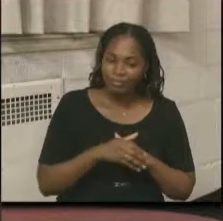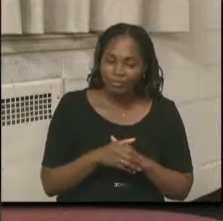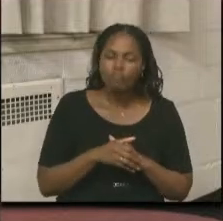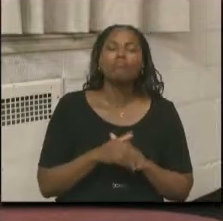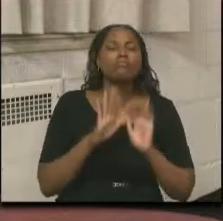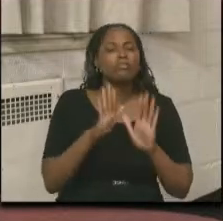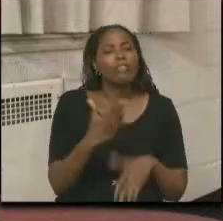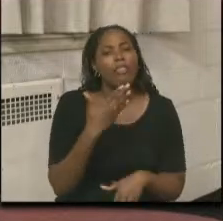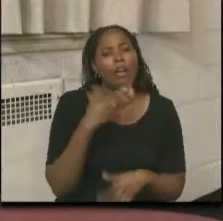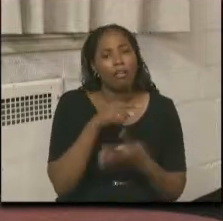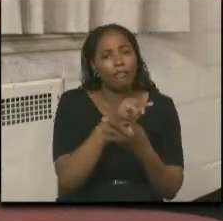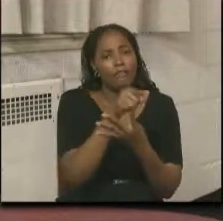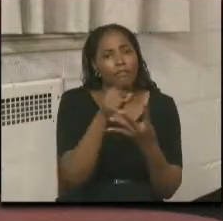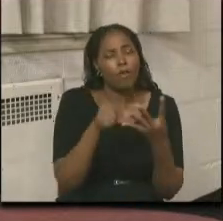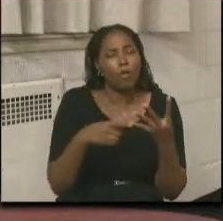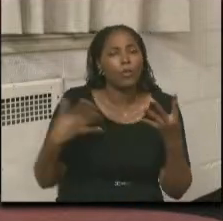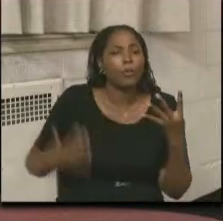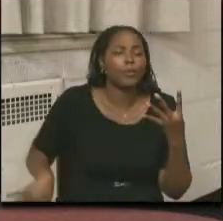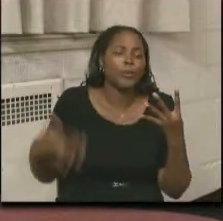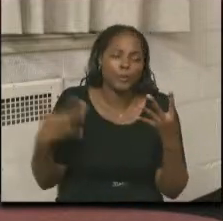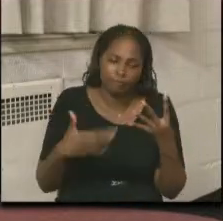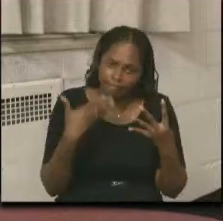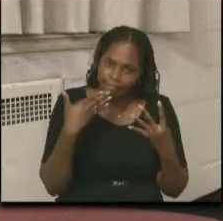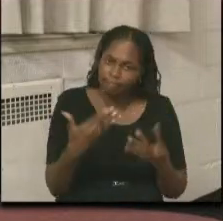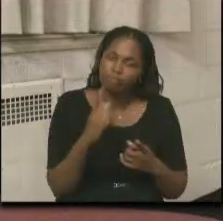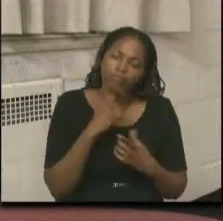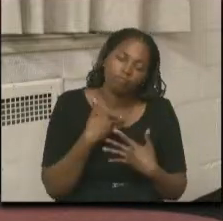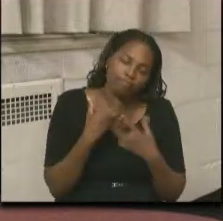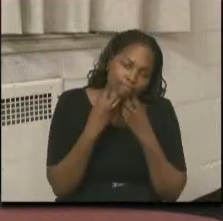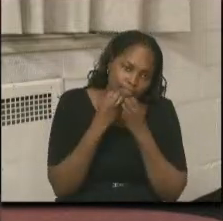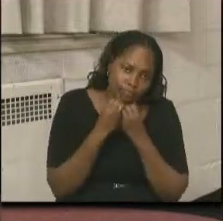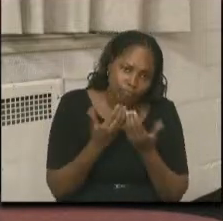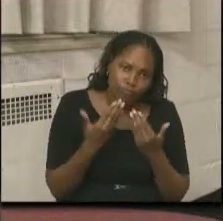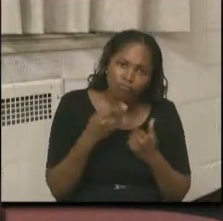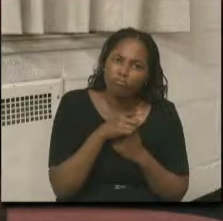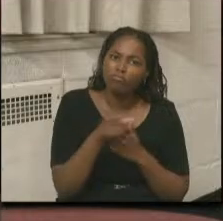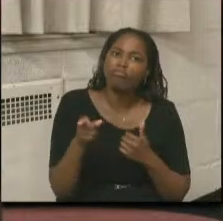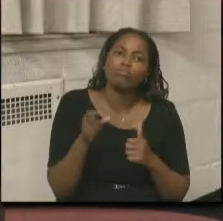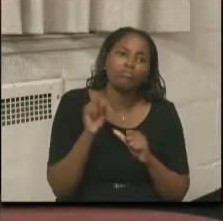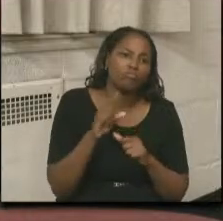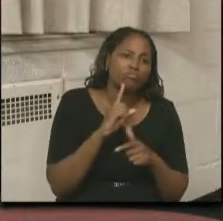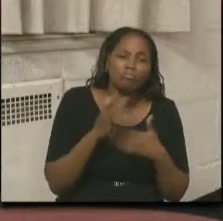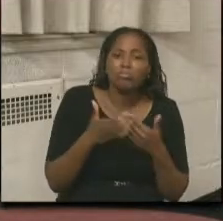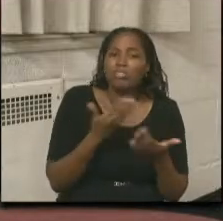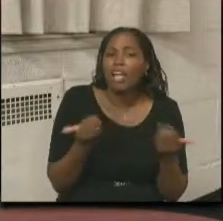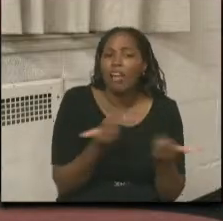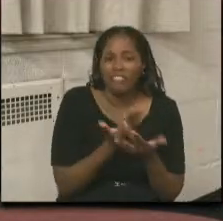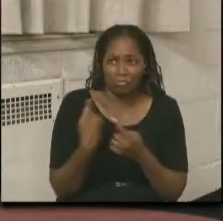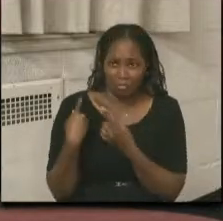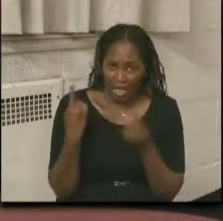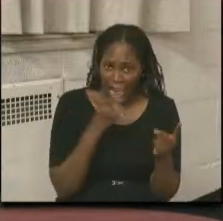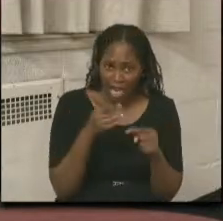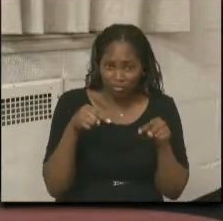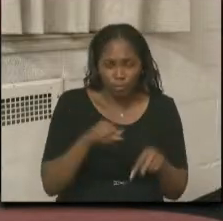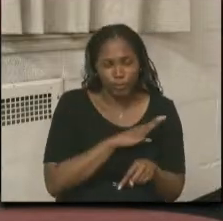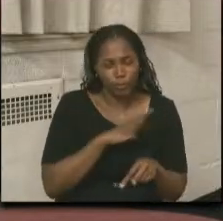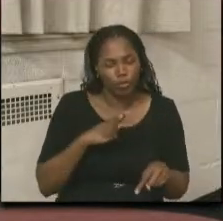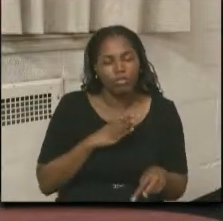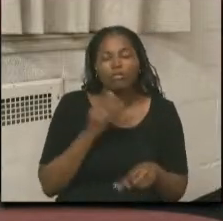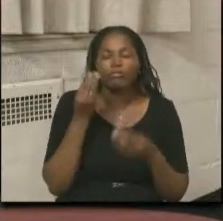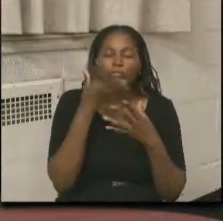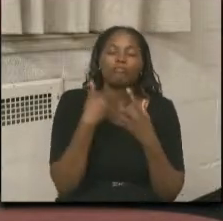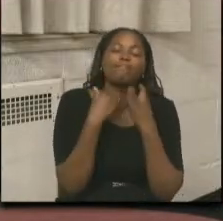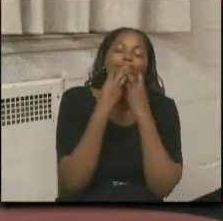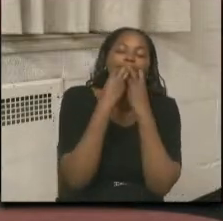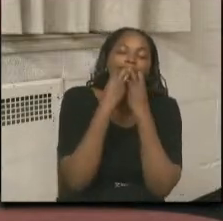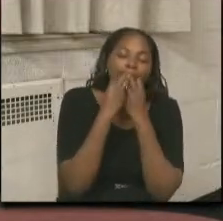outgoing members. You guys, we appreciate you. Despite everything that's happening on this board, you guys are loved and